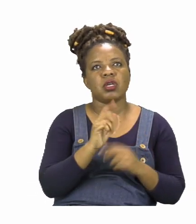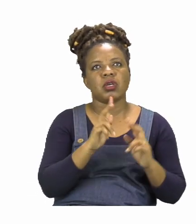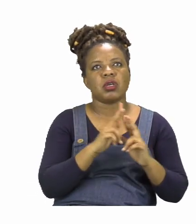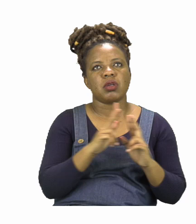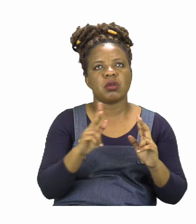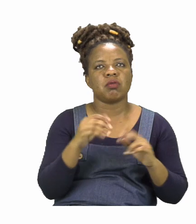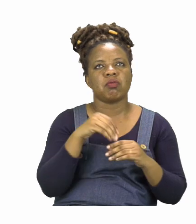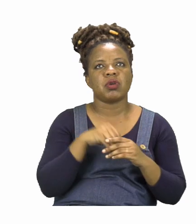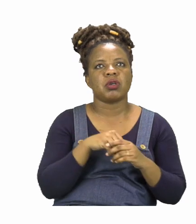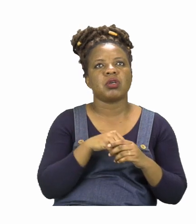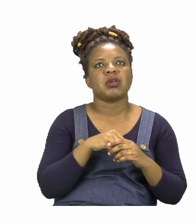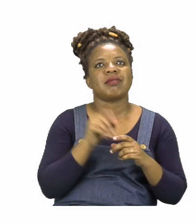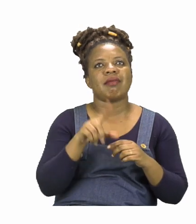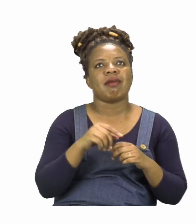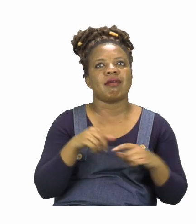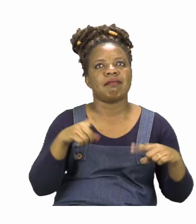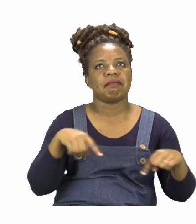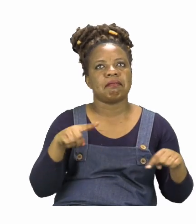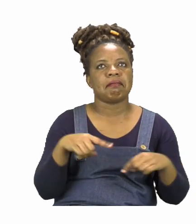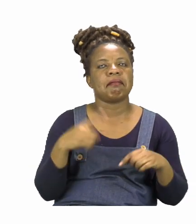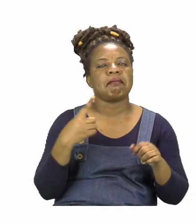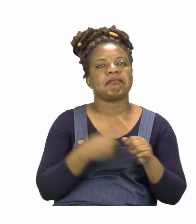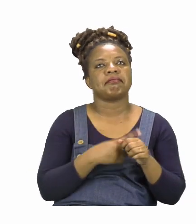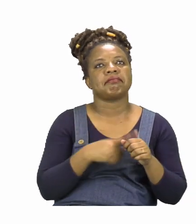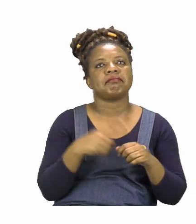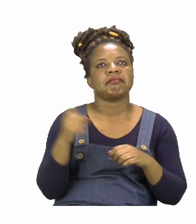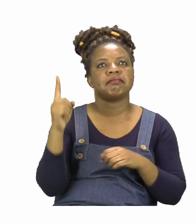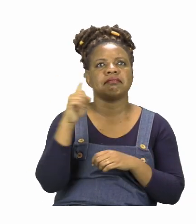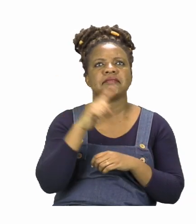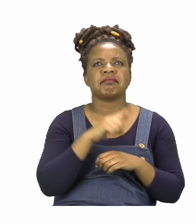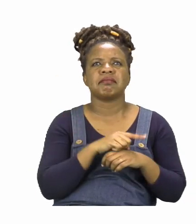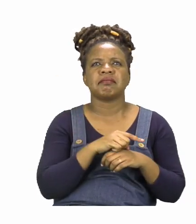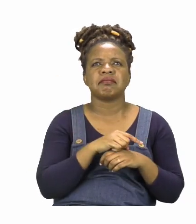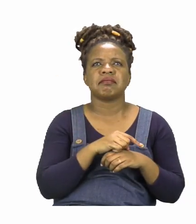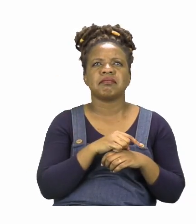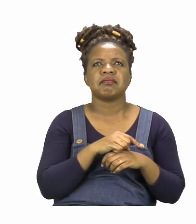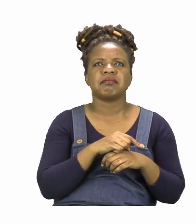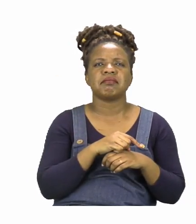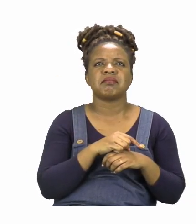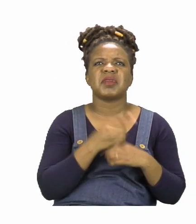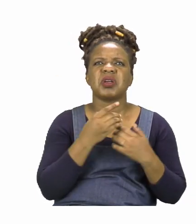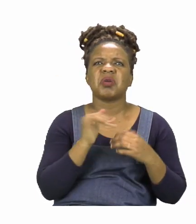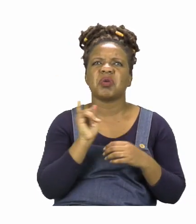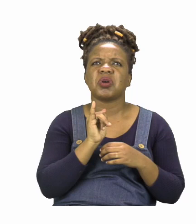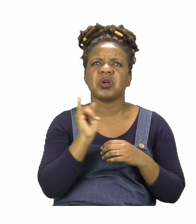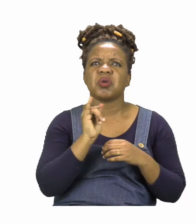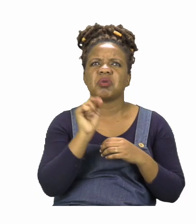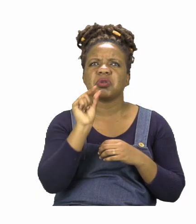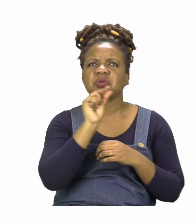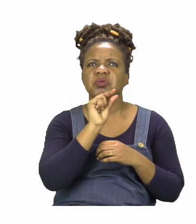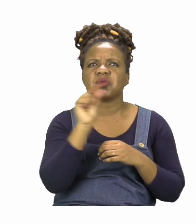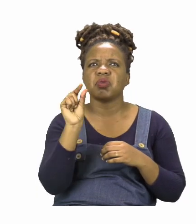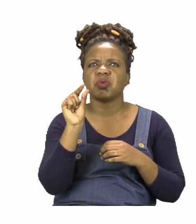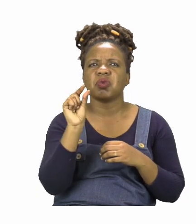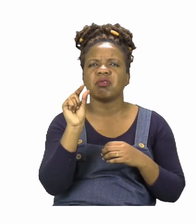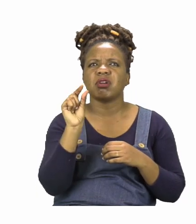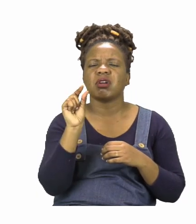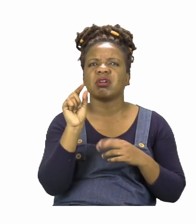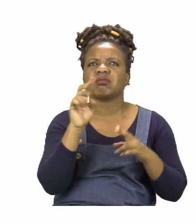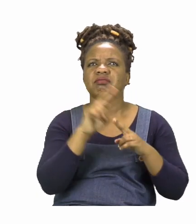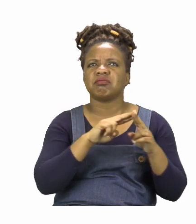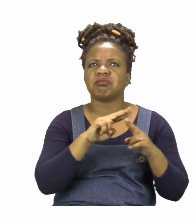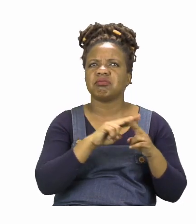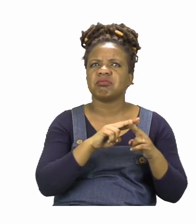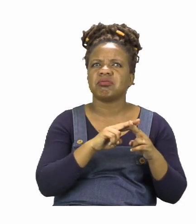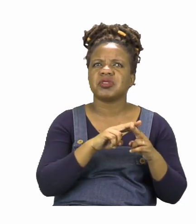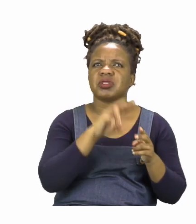Which word can we use and then change into a simple present tense? Now we've already used the word work, so we cannot use